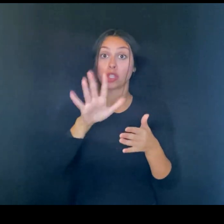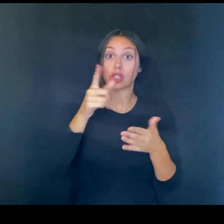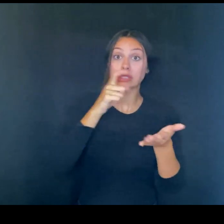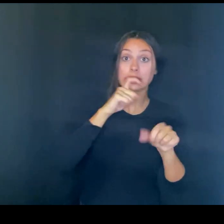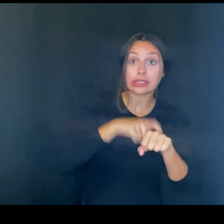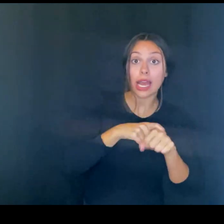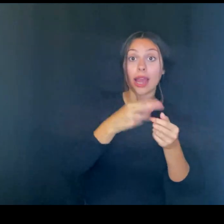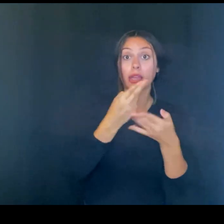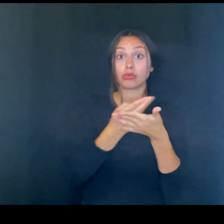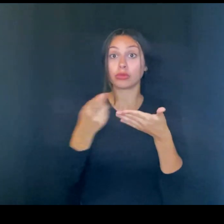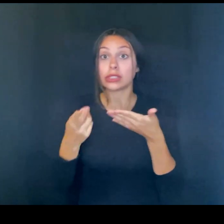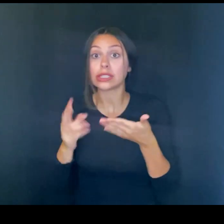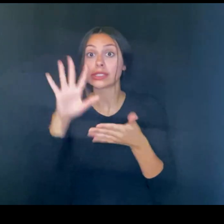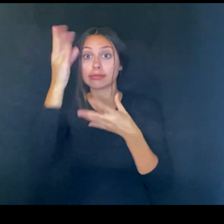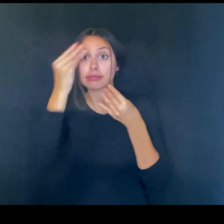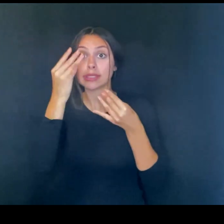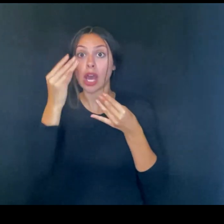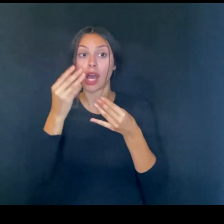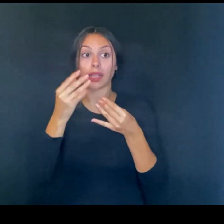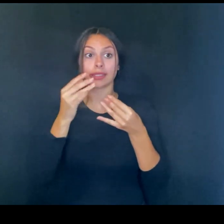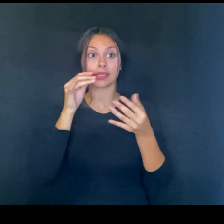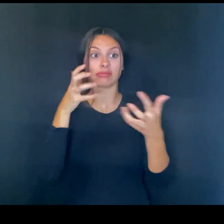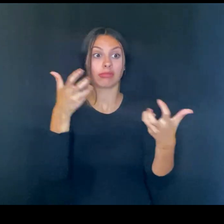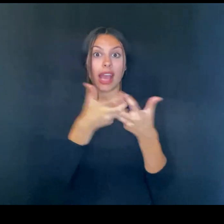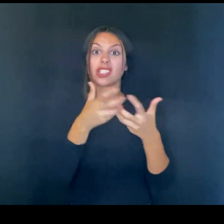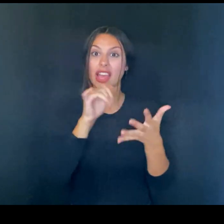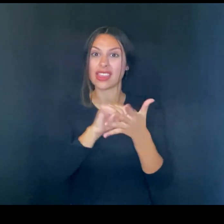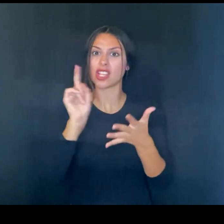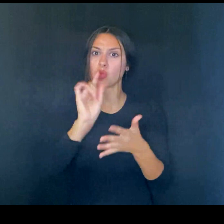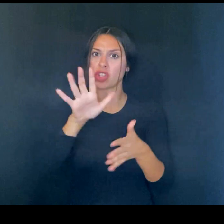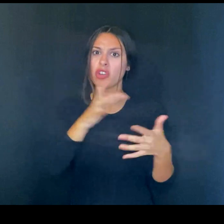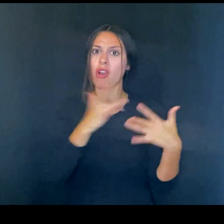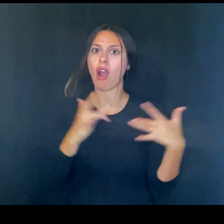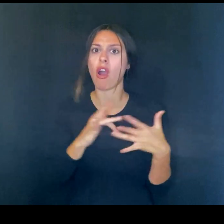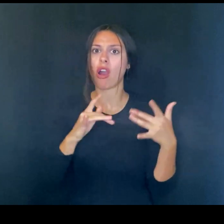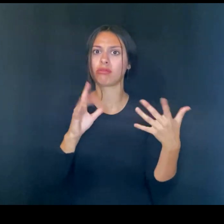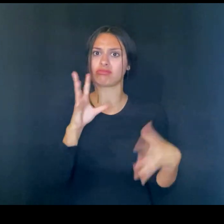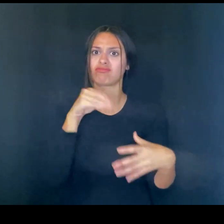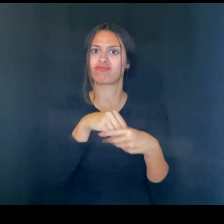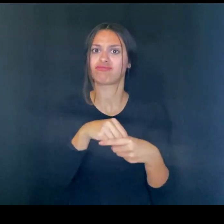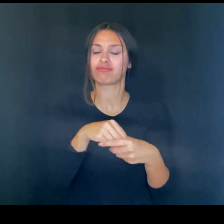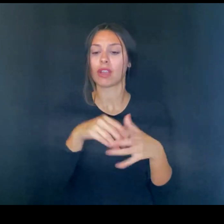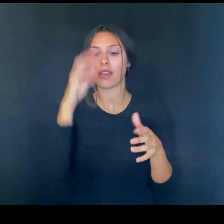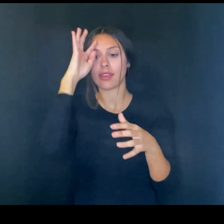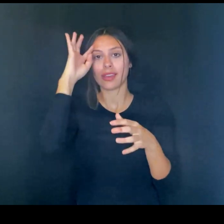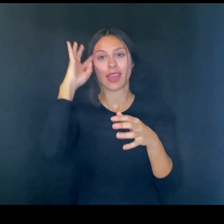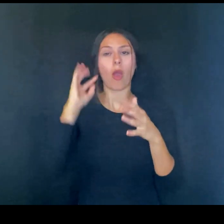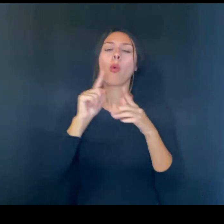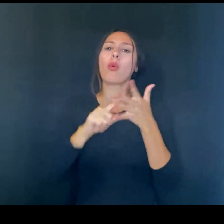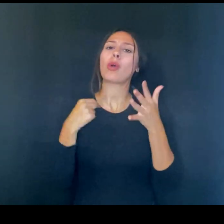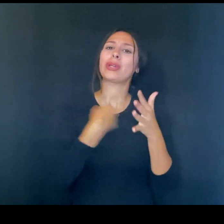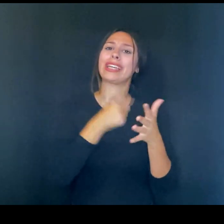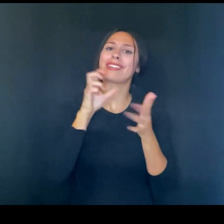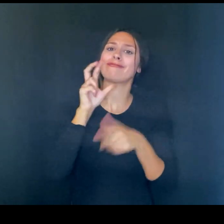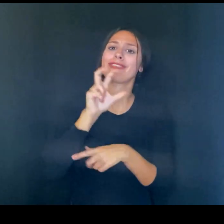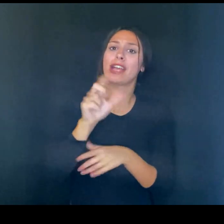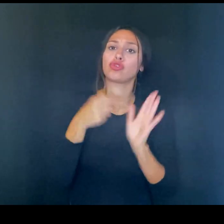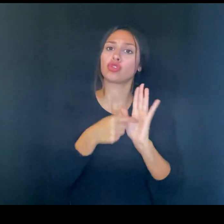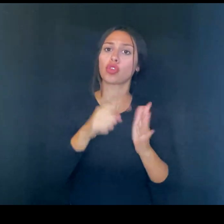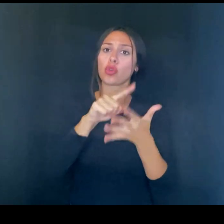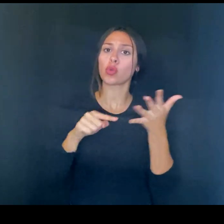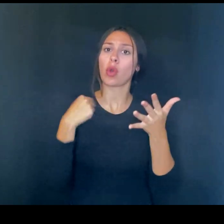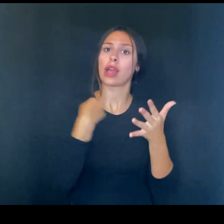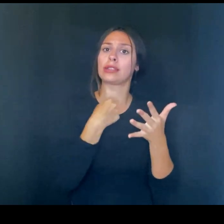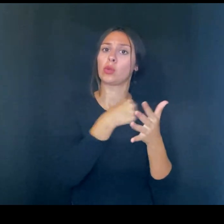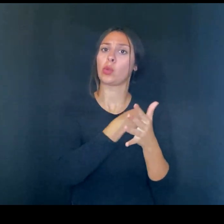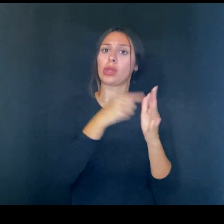that's where your hearts will be also. Essentially, what we invest into shows what is important to us and ultimately what we